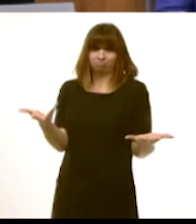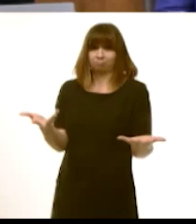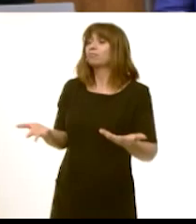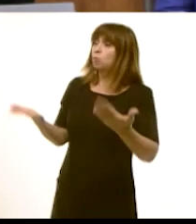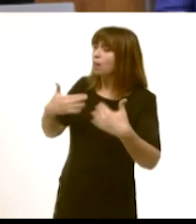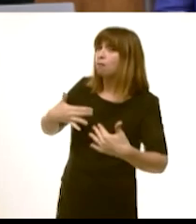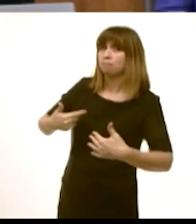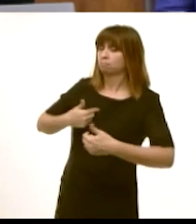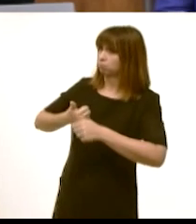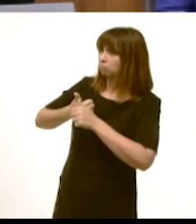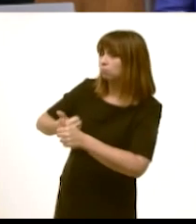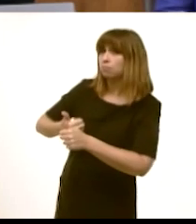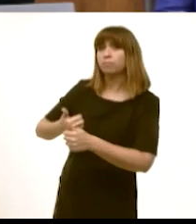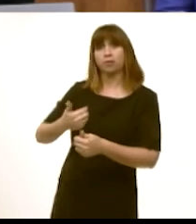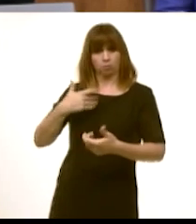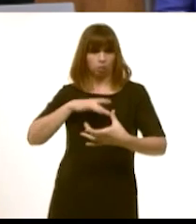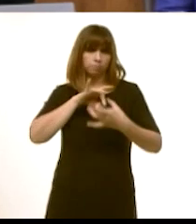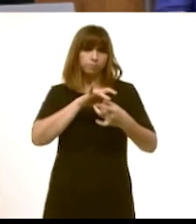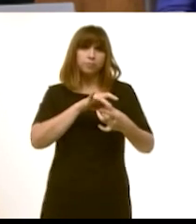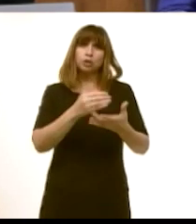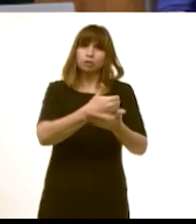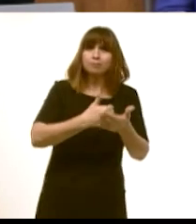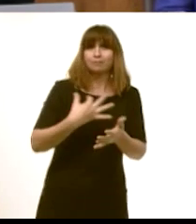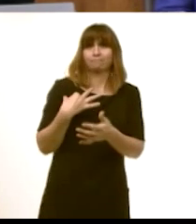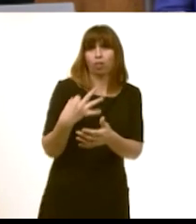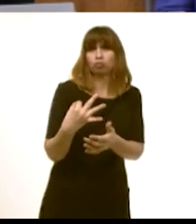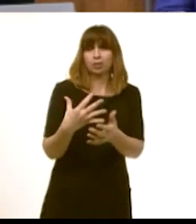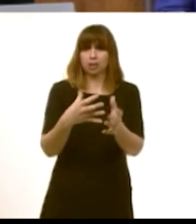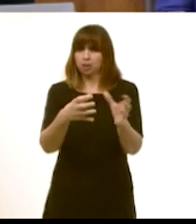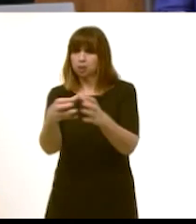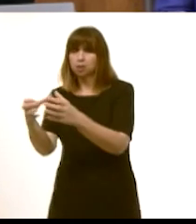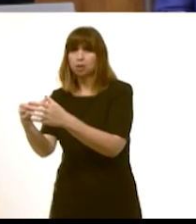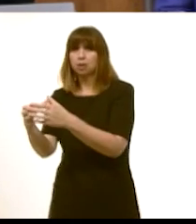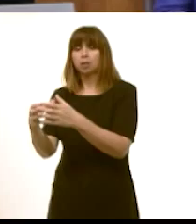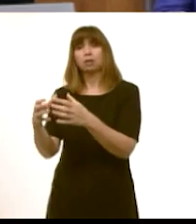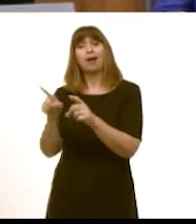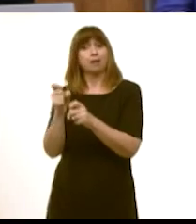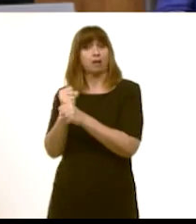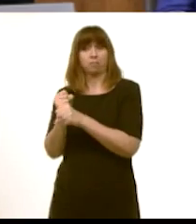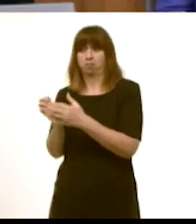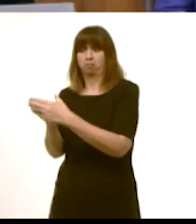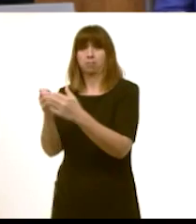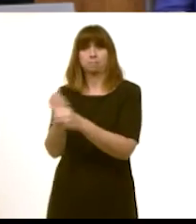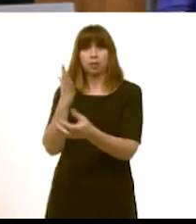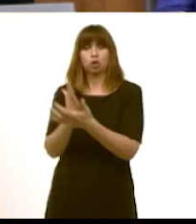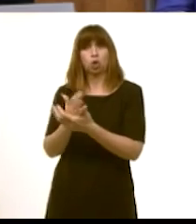work with voluntary organisations, with individuals, and of course with public sector authorities to make sure that goodwill is